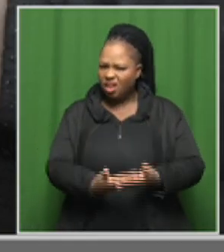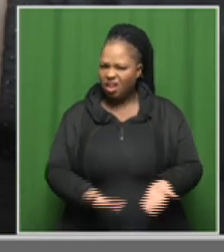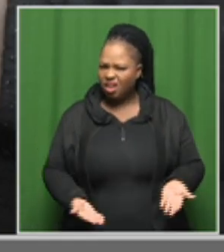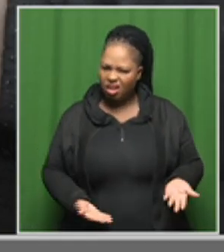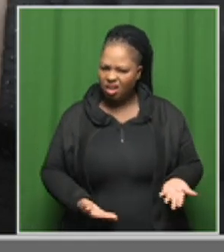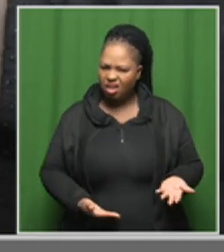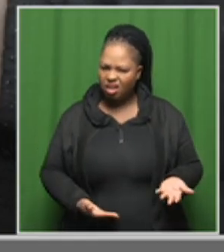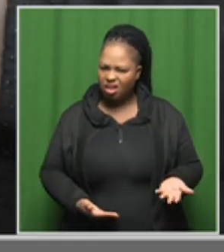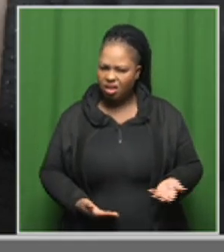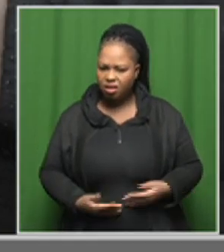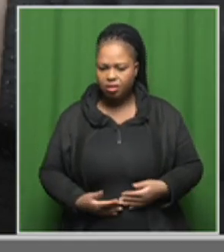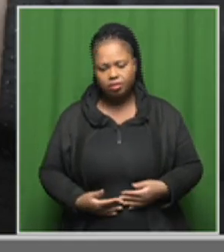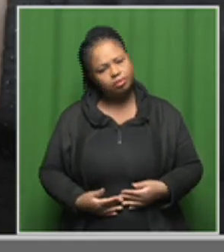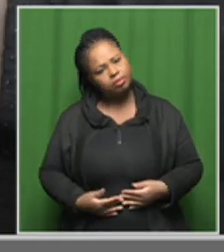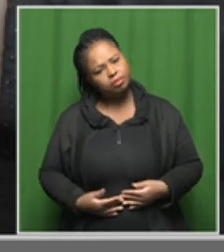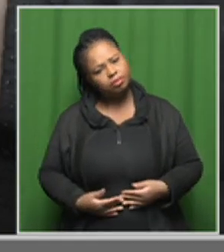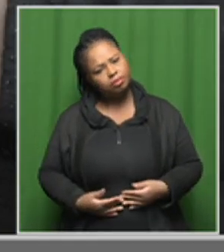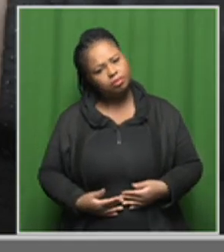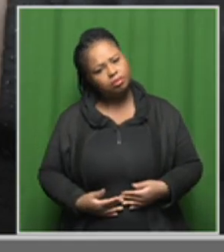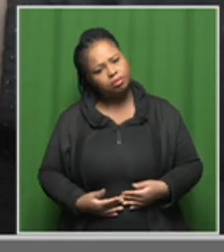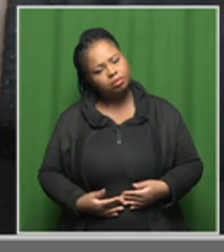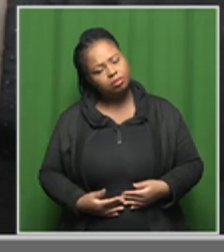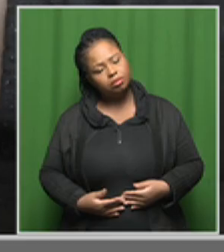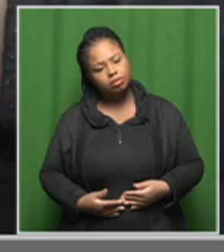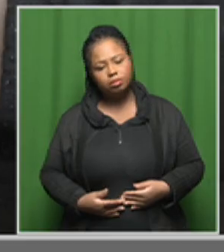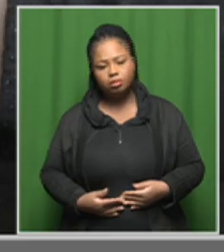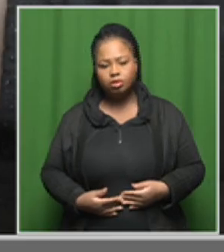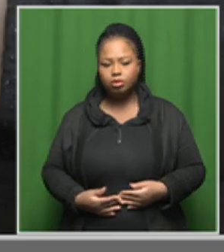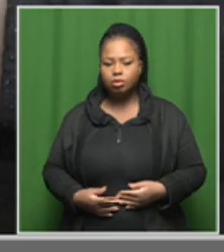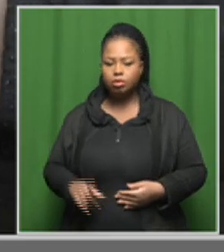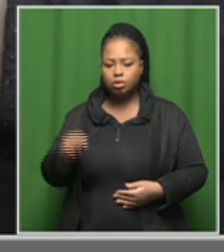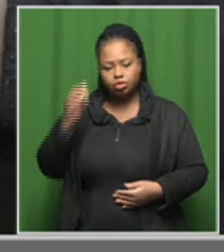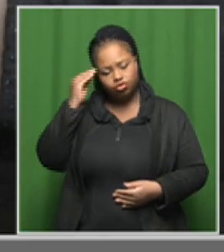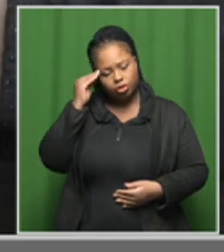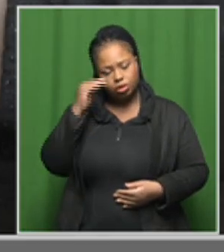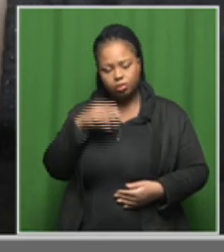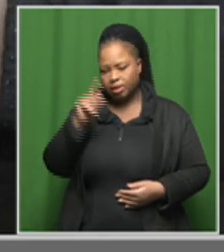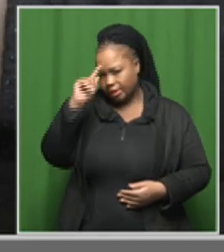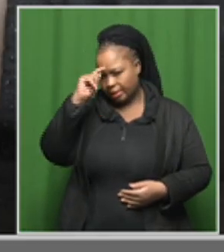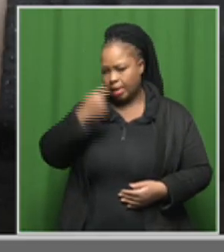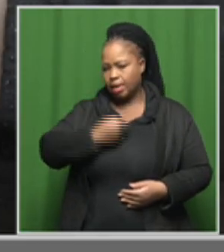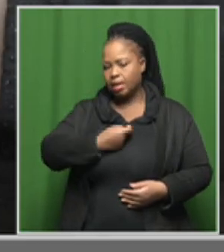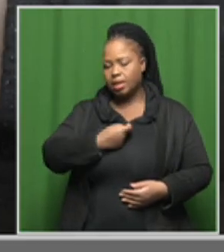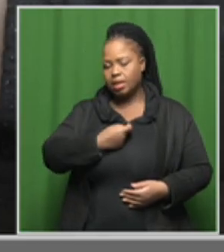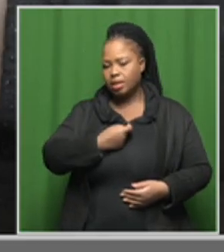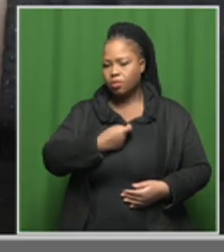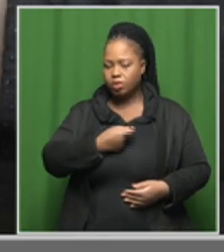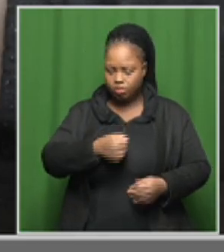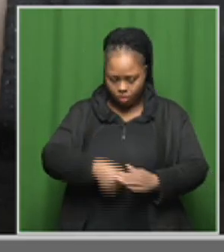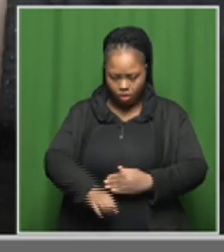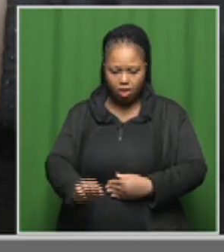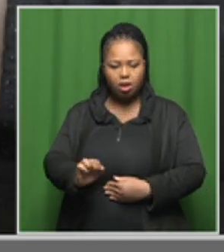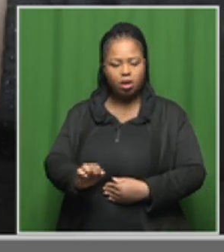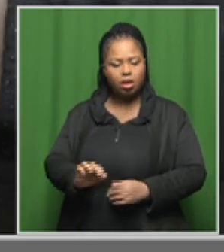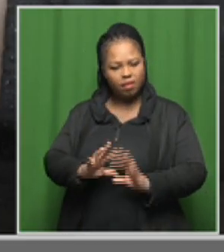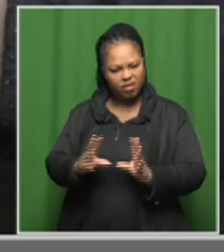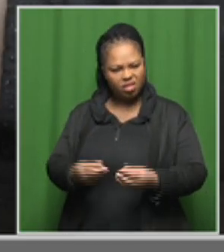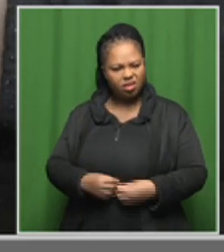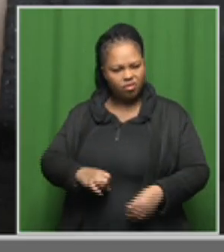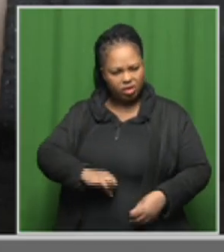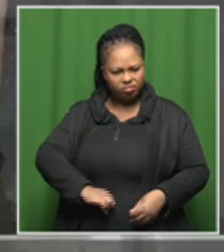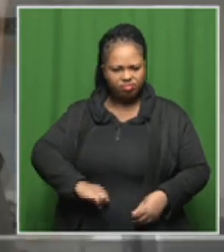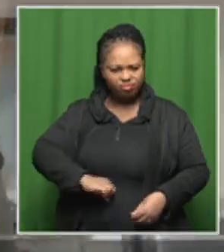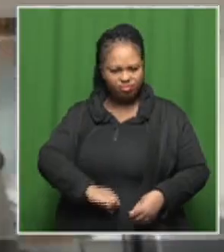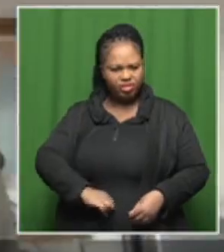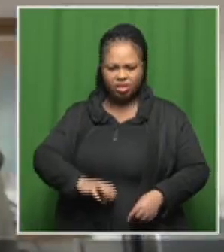pick it up in a scan? Well, interestingly, my son was born with clubfoot, Yeah. and I had all the resources and had scans, and it wasn't